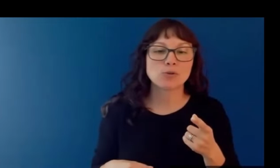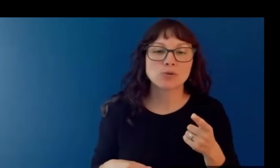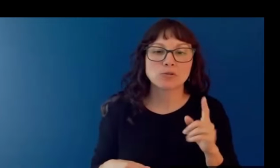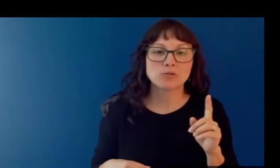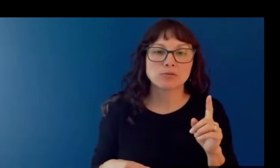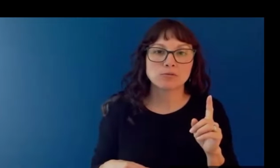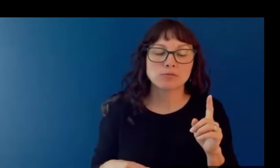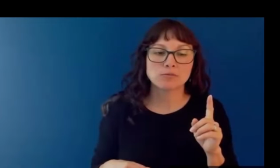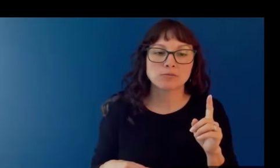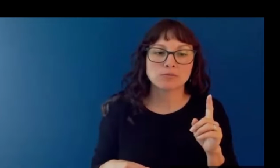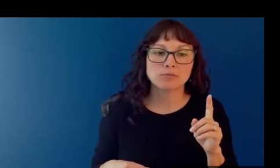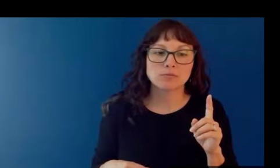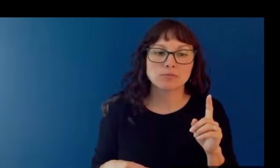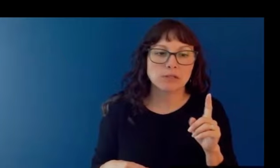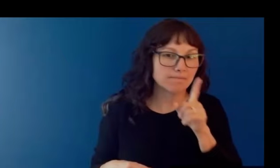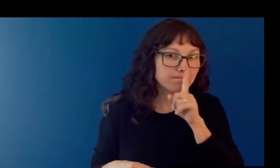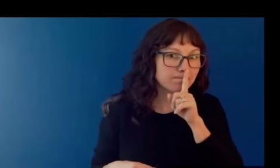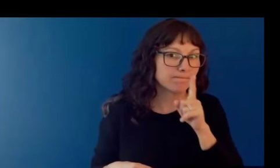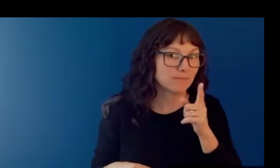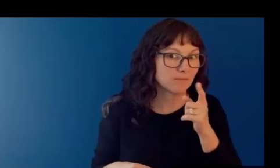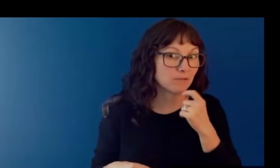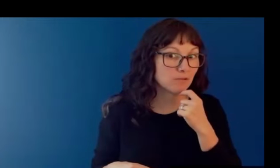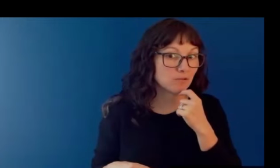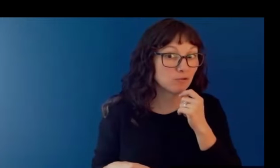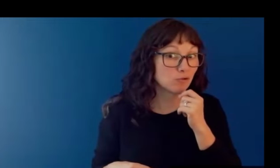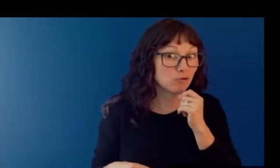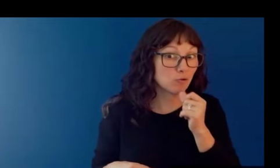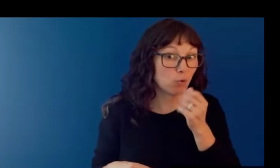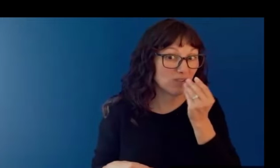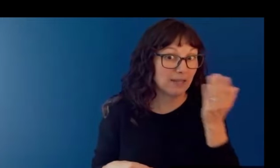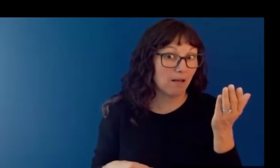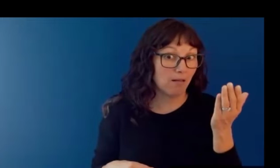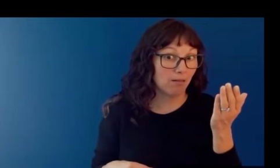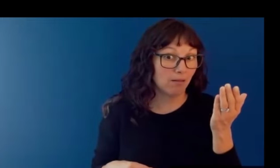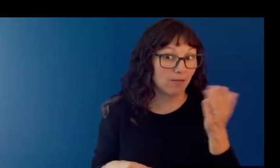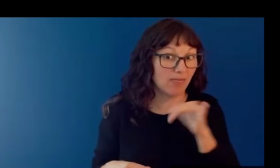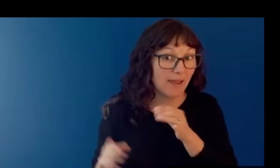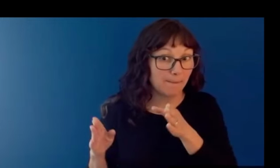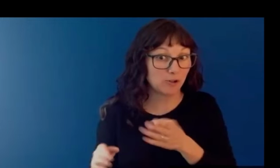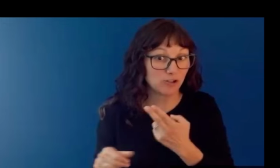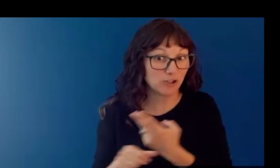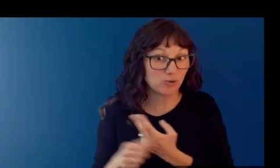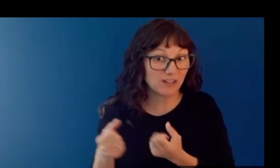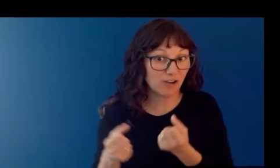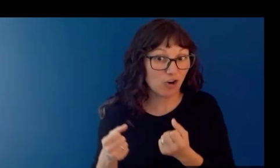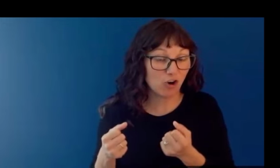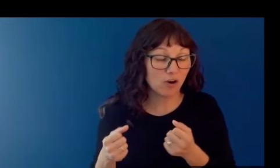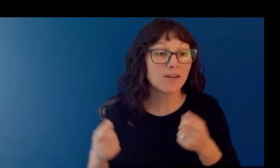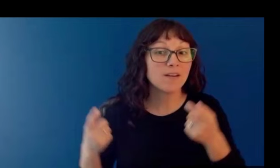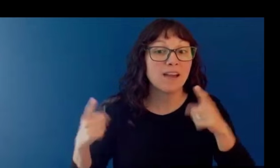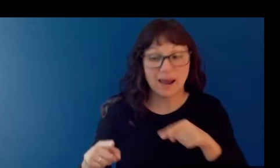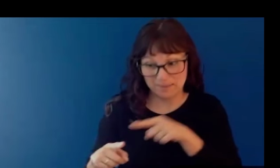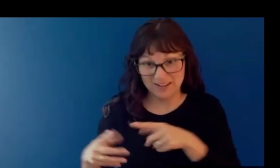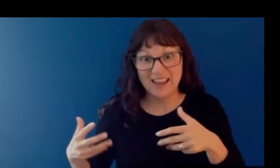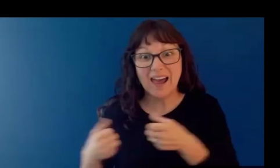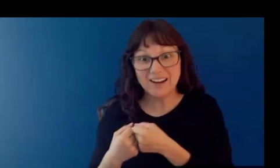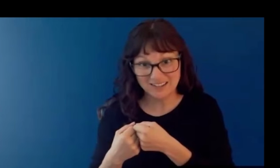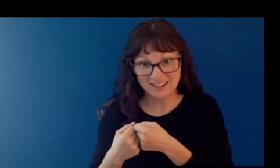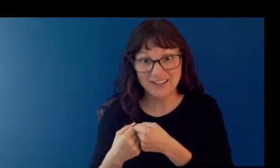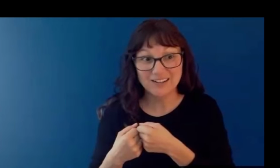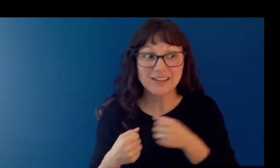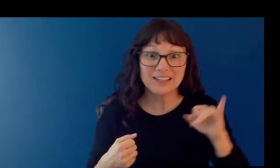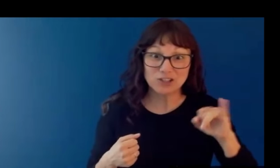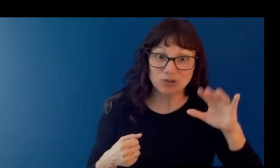them that person's operating your vehicles. Person has an accident, the insurance company finds out. That's